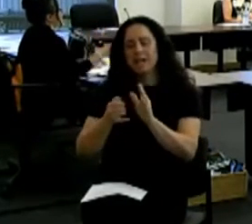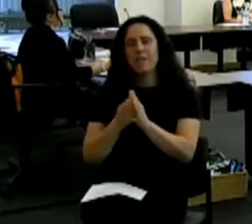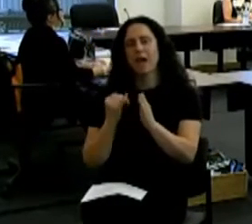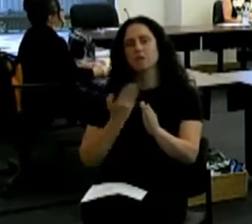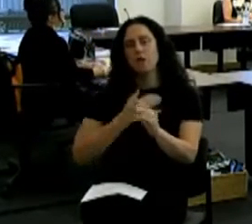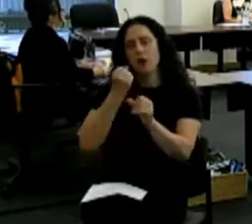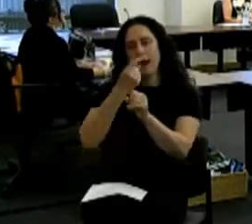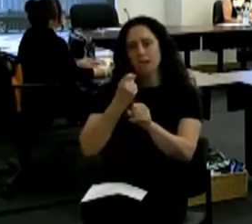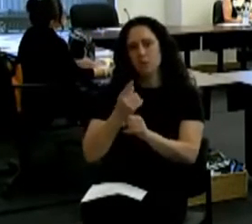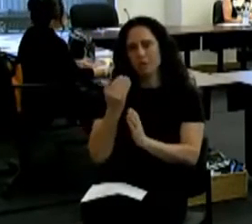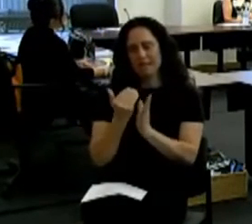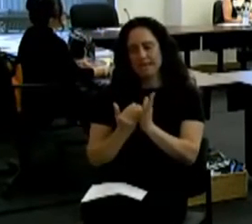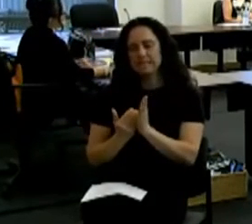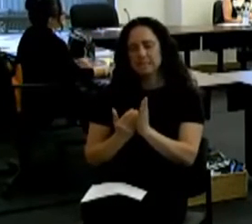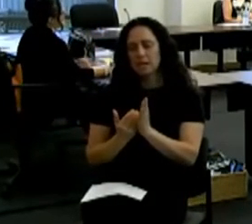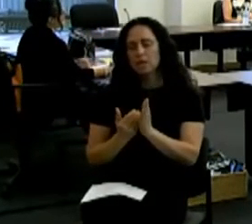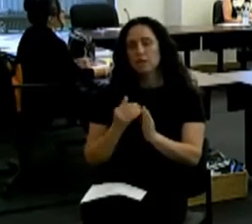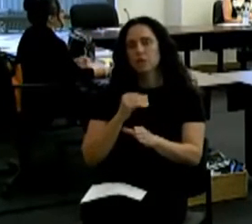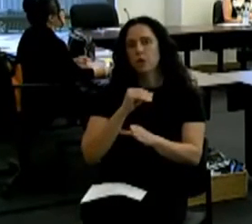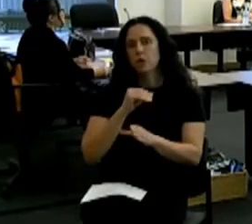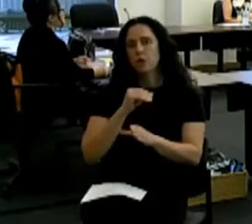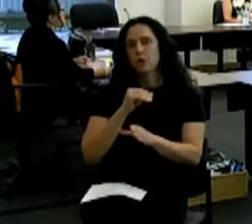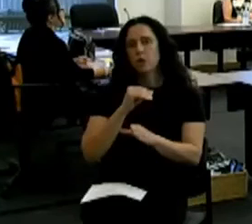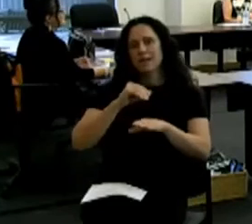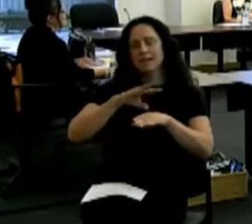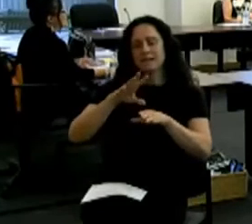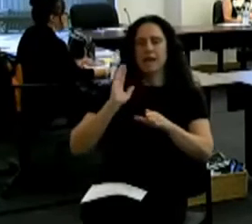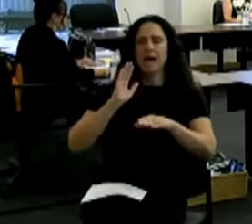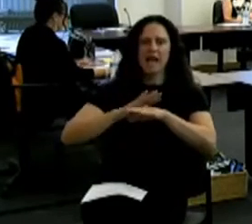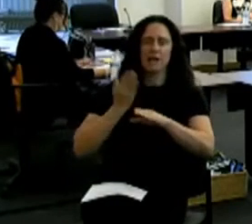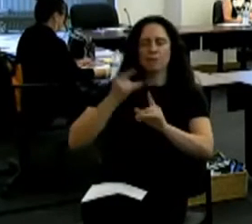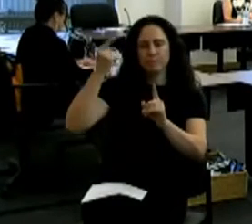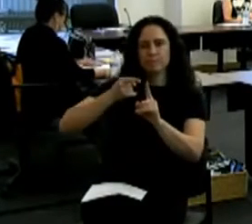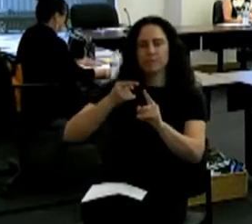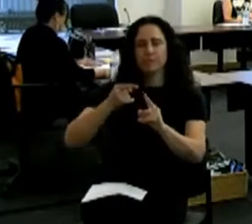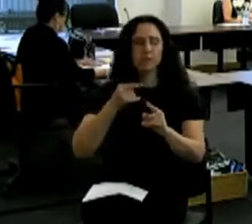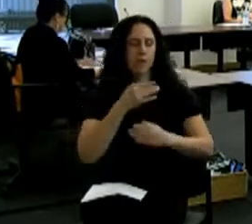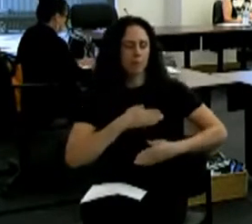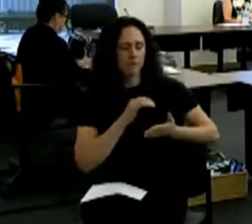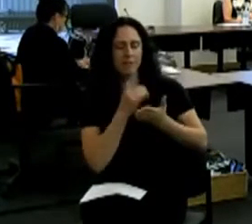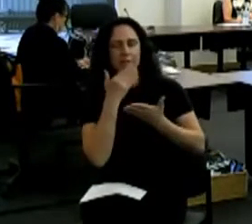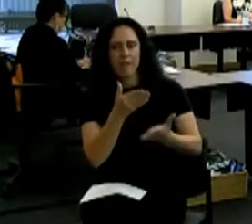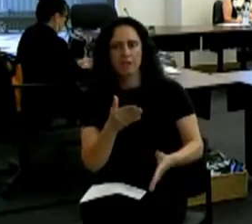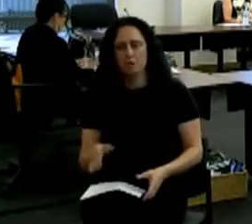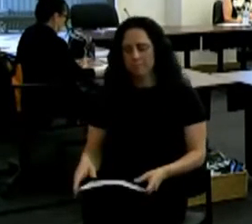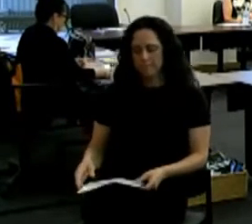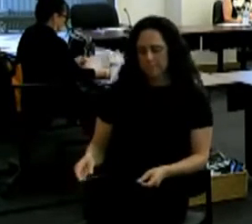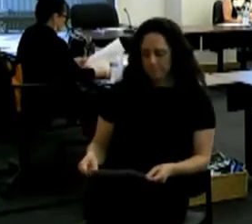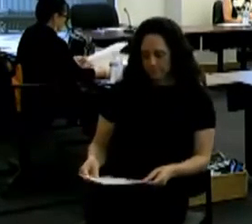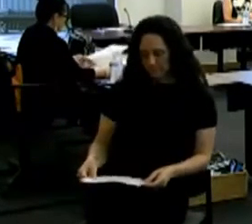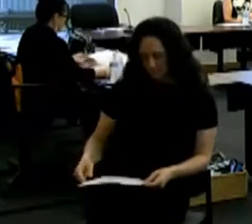list. Thank so you. It's part of our calendar now. Okay, I appreciate that. Thank you, Kelly. Yep.